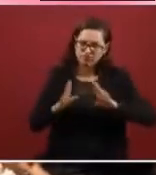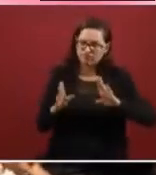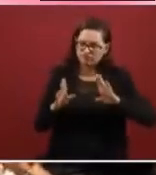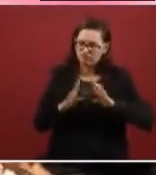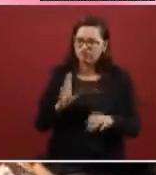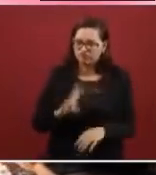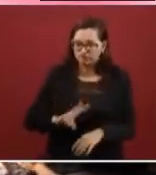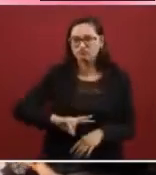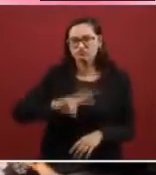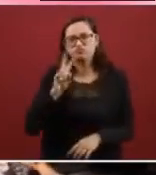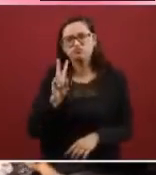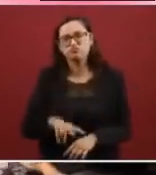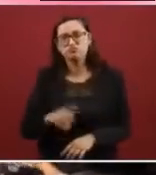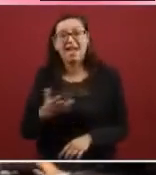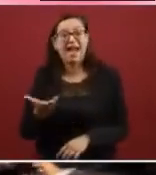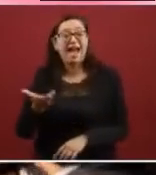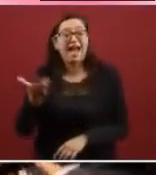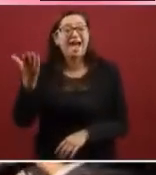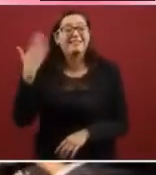Armamenting.